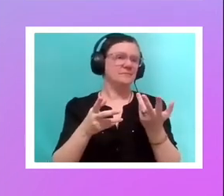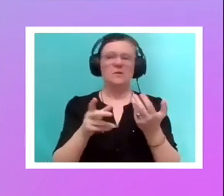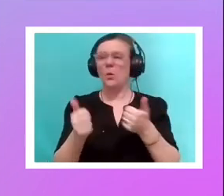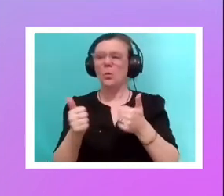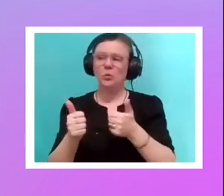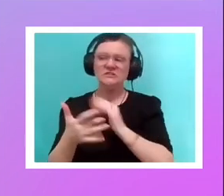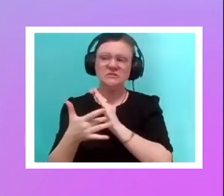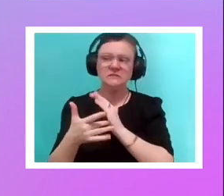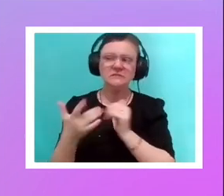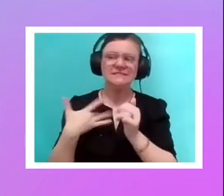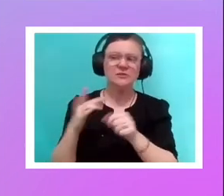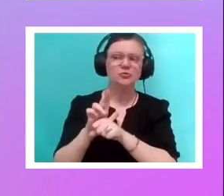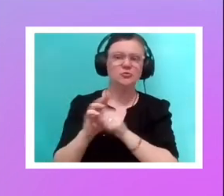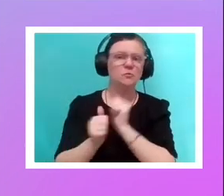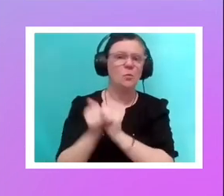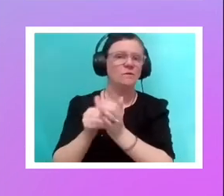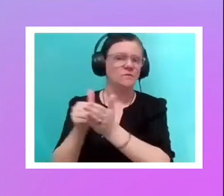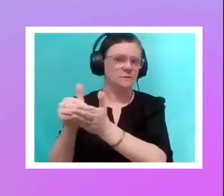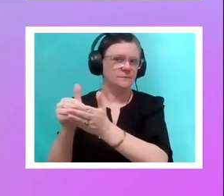them.